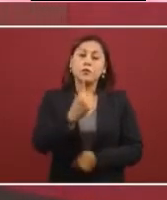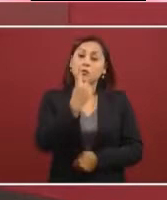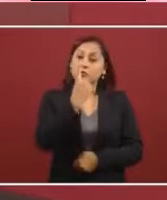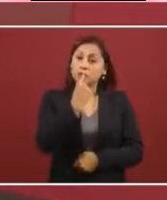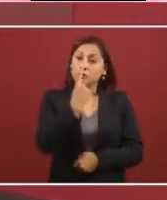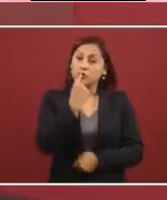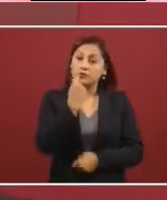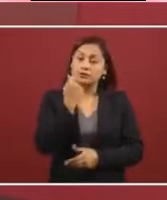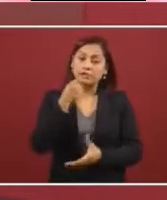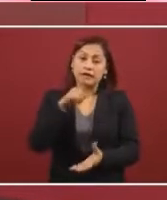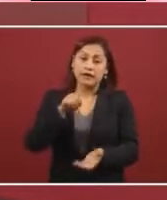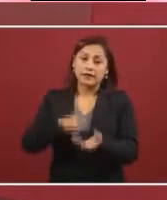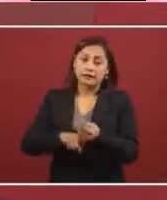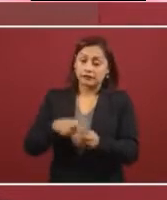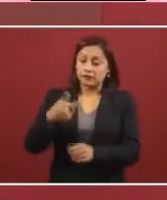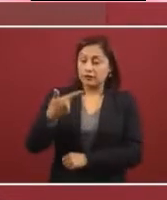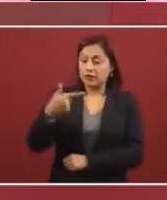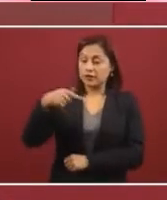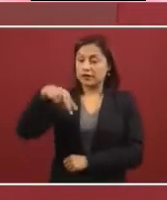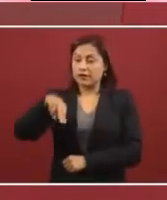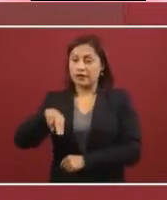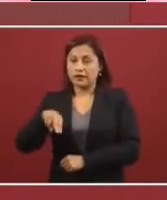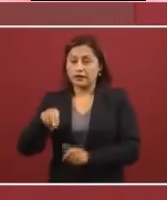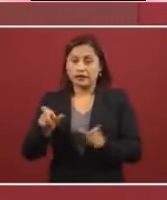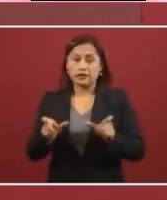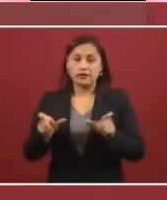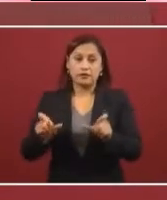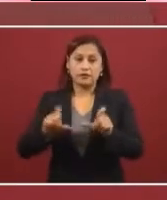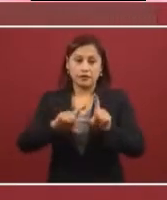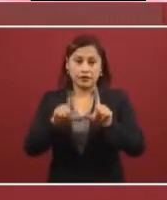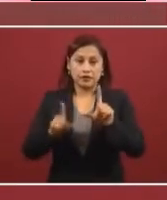member of the guard, National Guard,